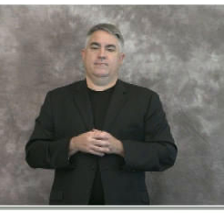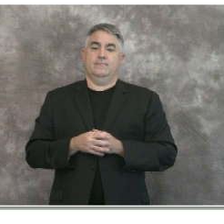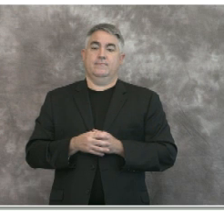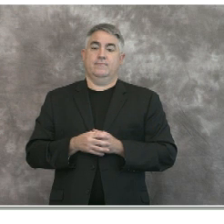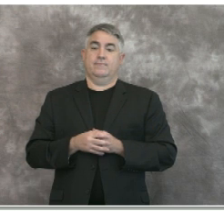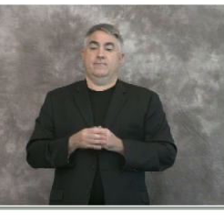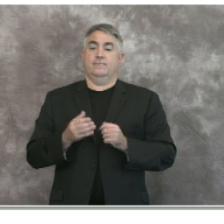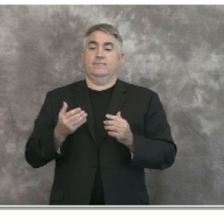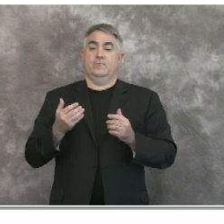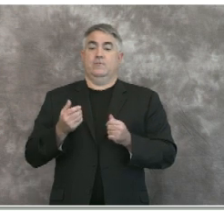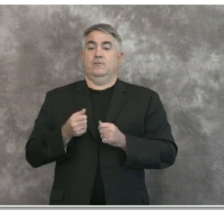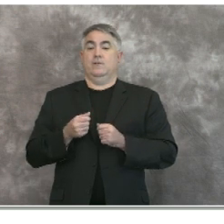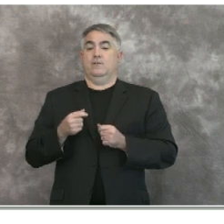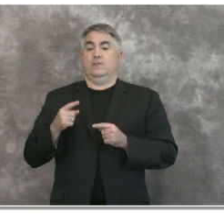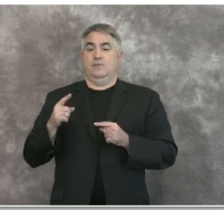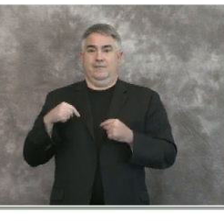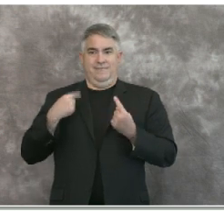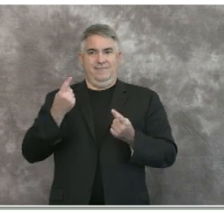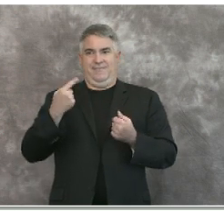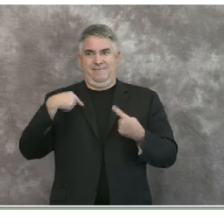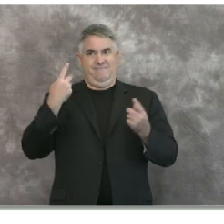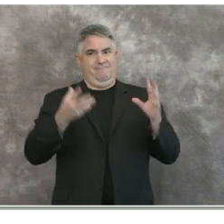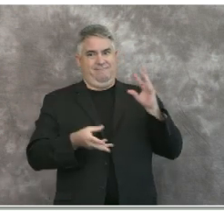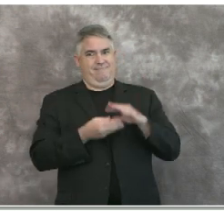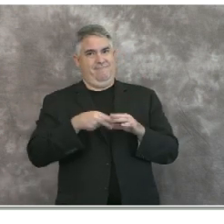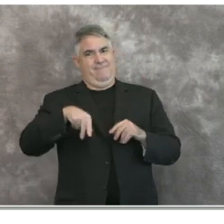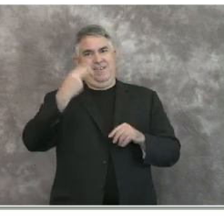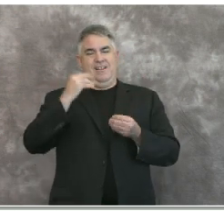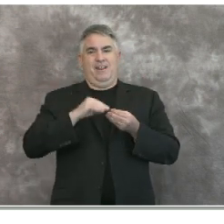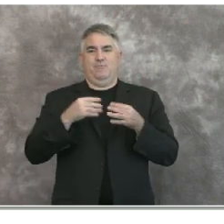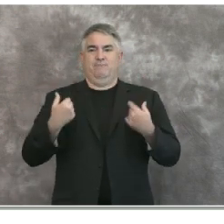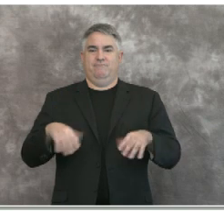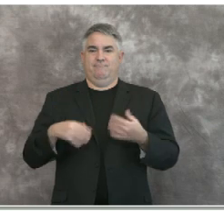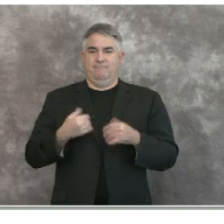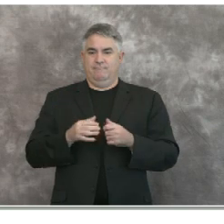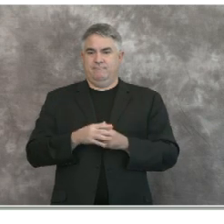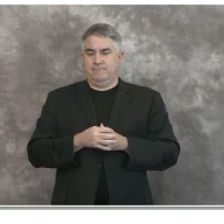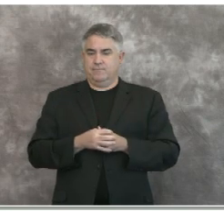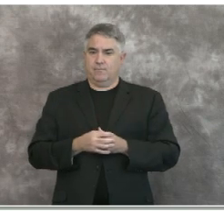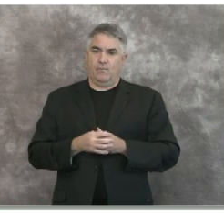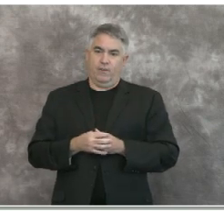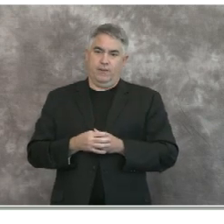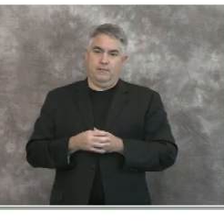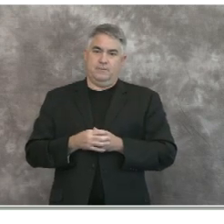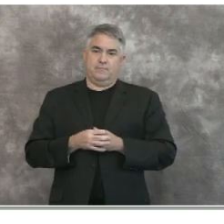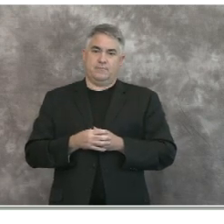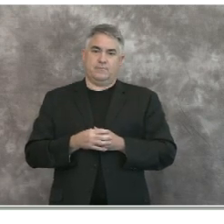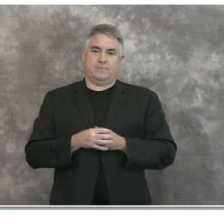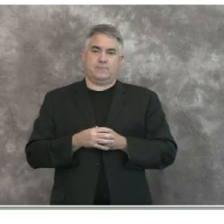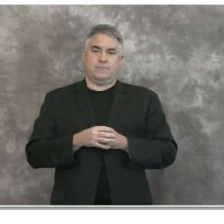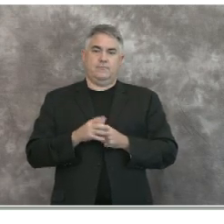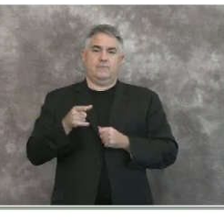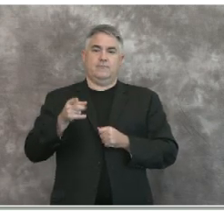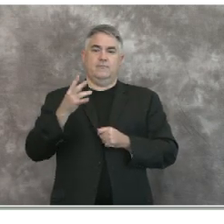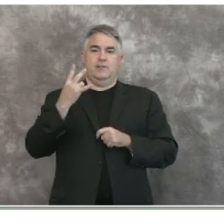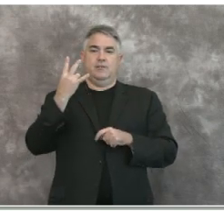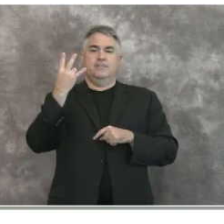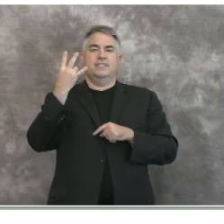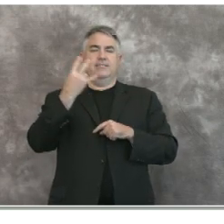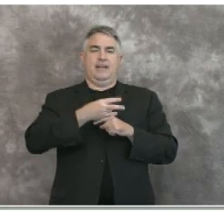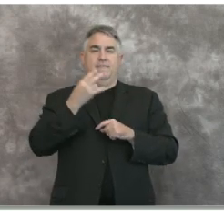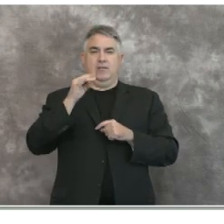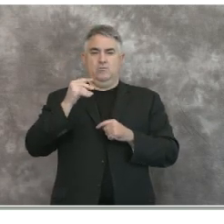single-day highest number of totals. You'll also see in the chart there we're adding a 7-day rolling average. We're going to have day-to-day